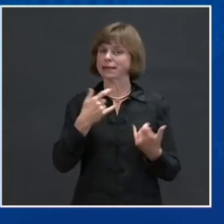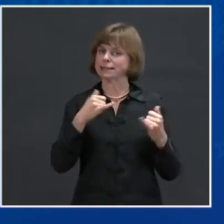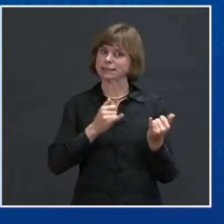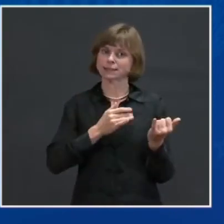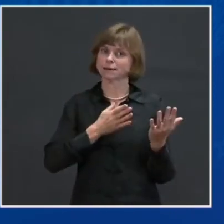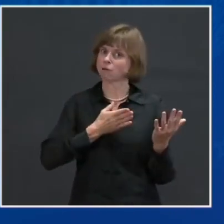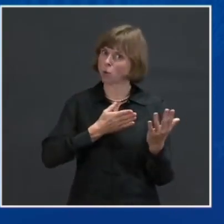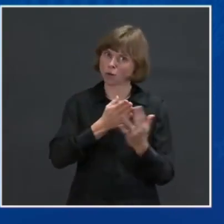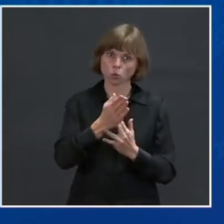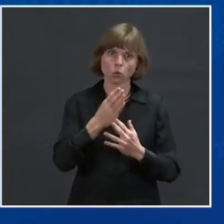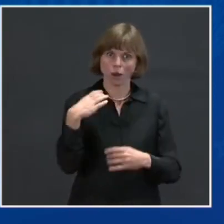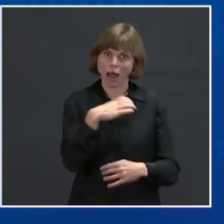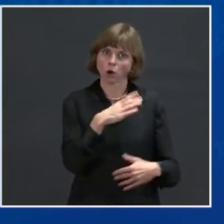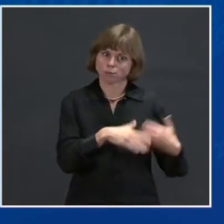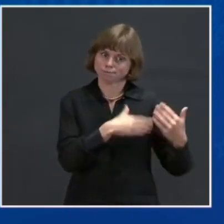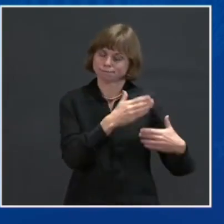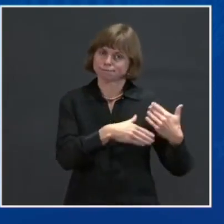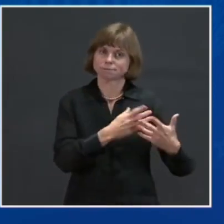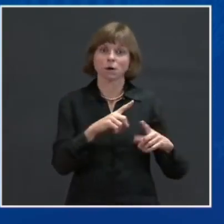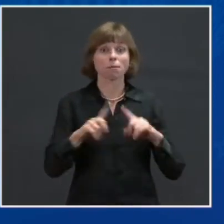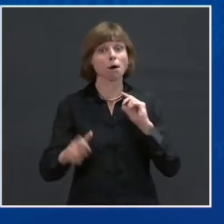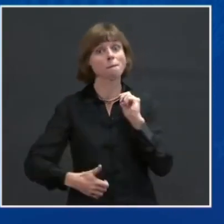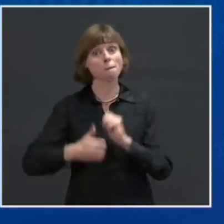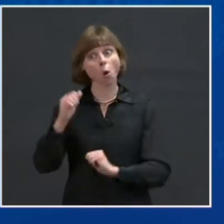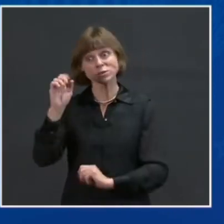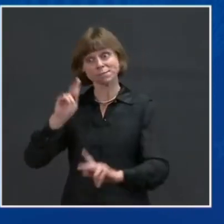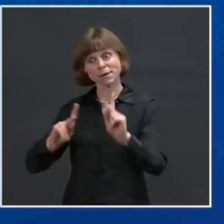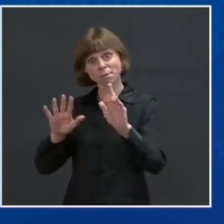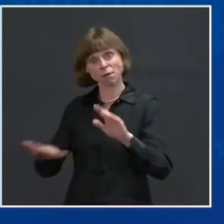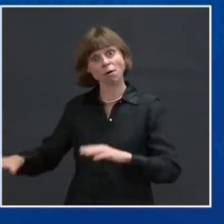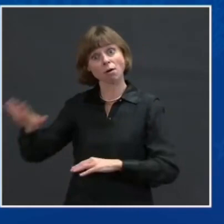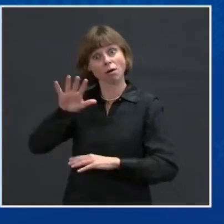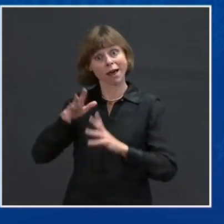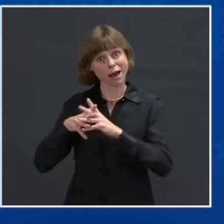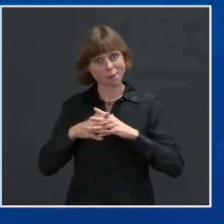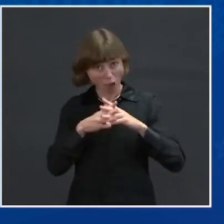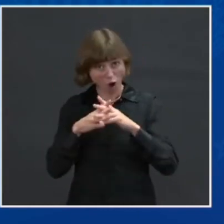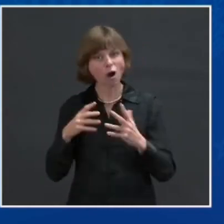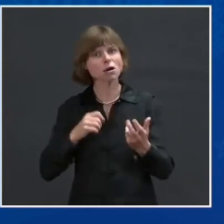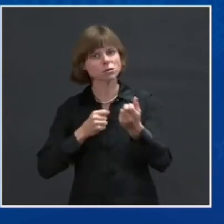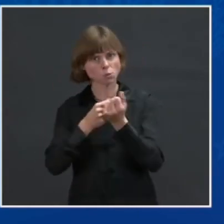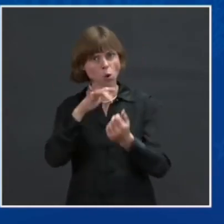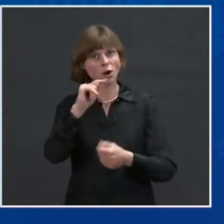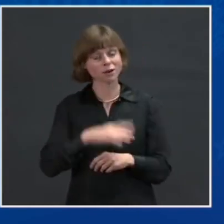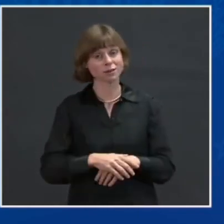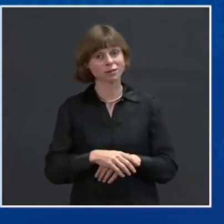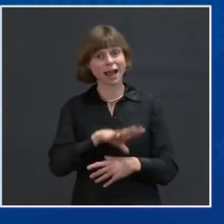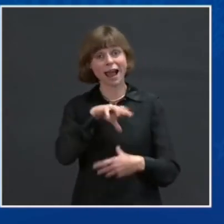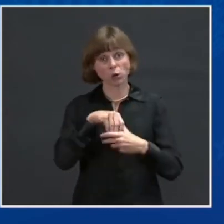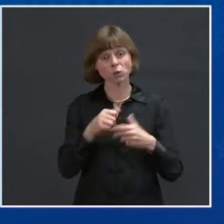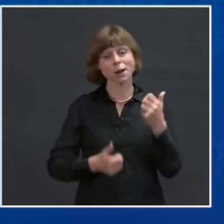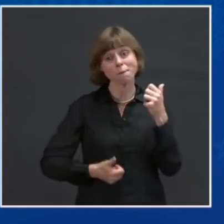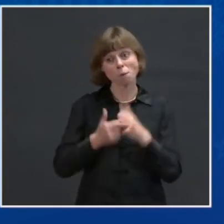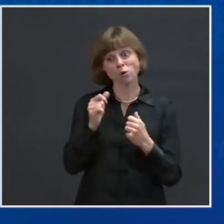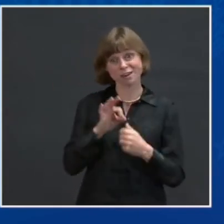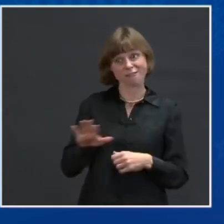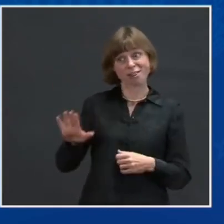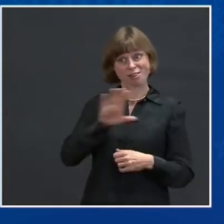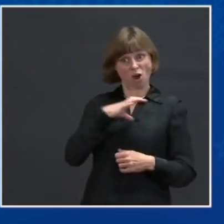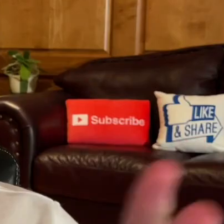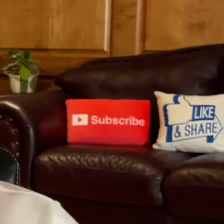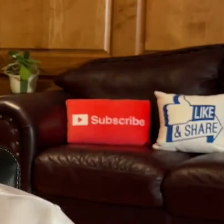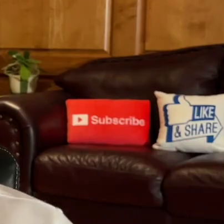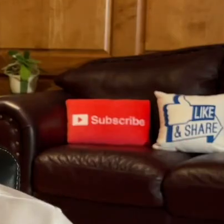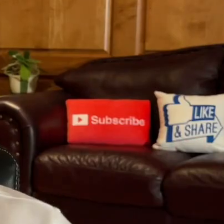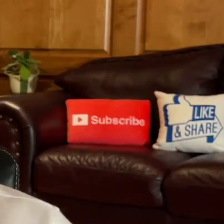Congress, but the vast majority of the public supports it, including the vast majority of most members' constituents. So it's really a question for